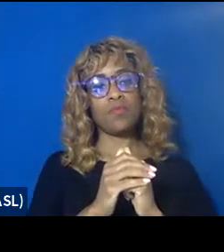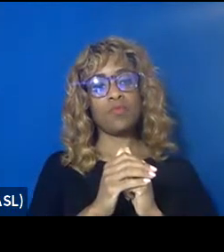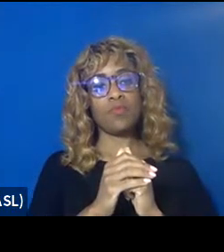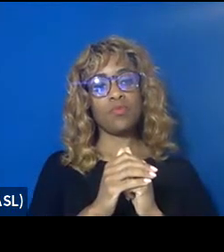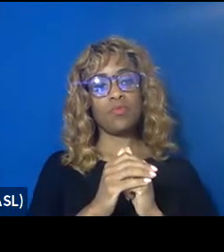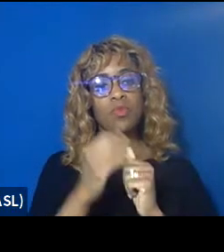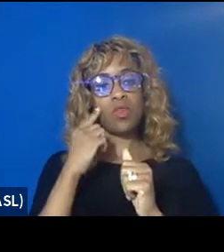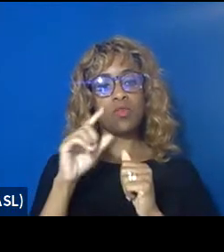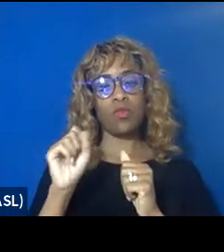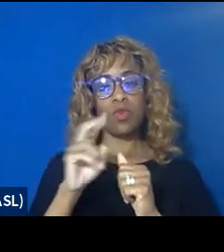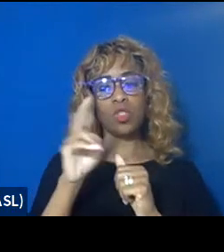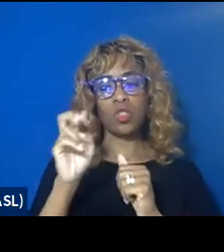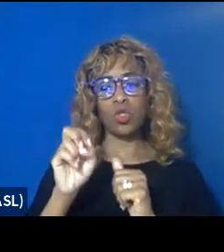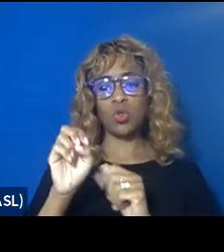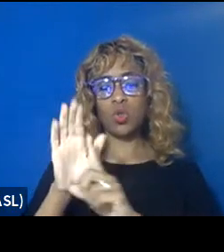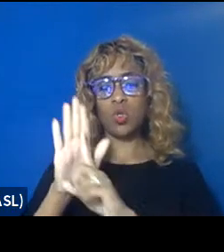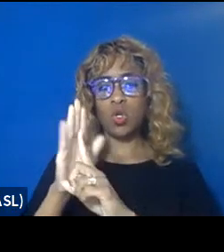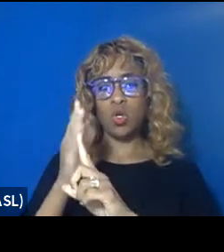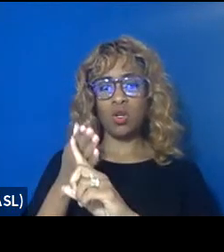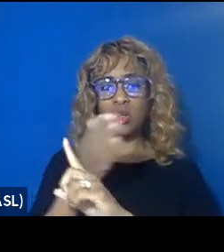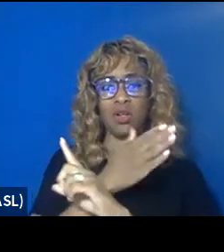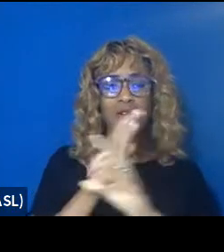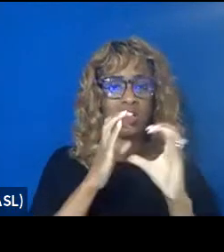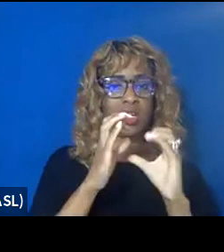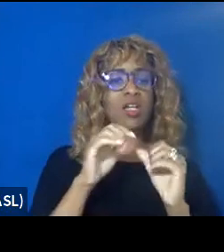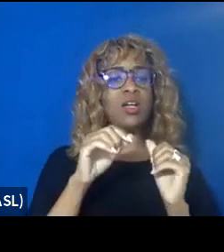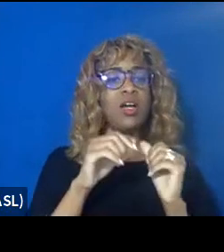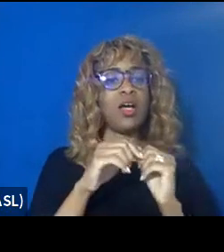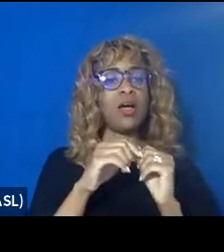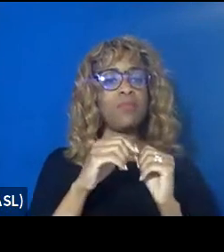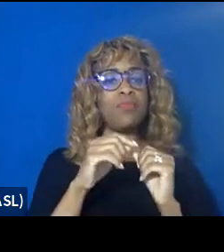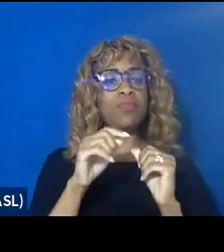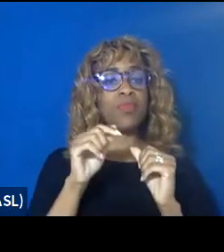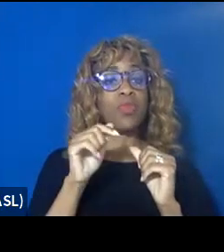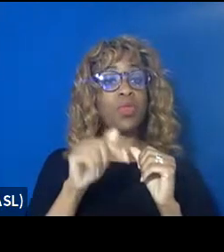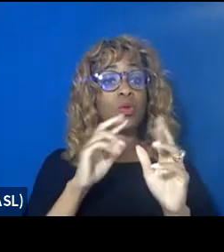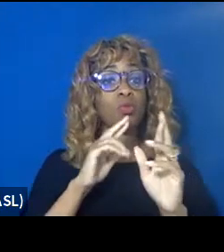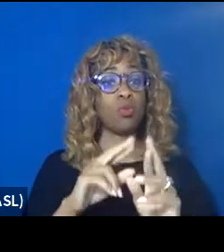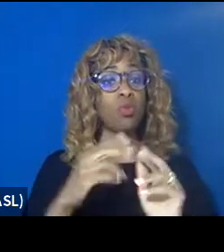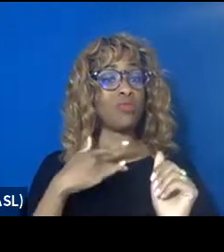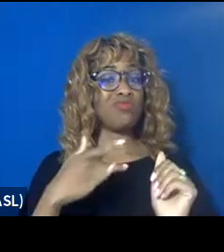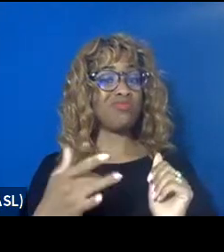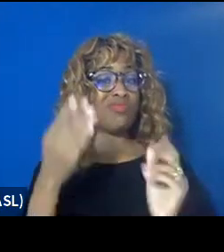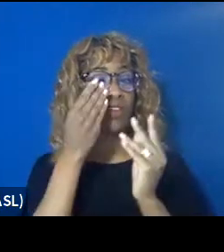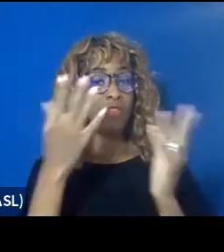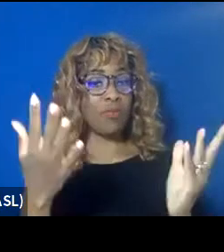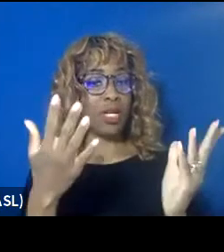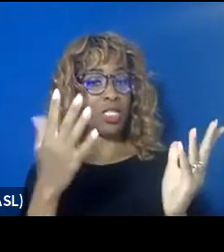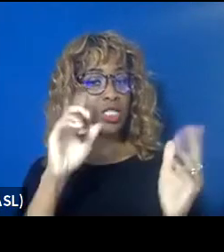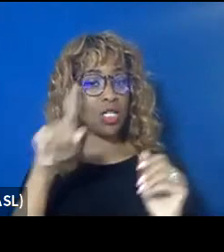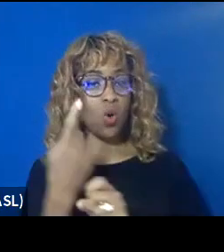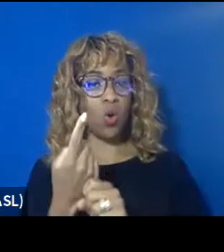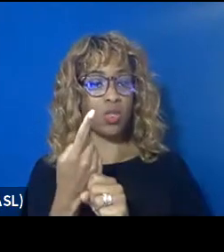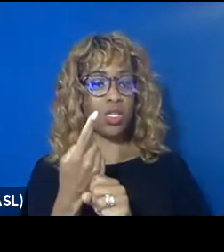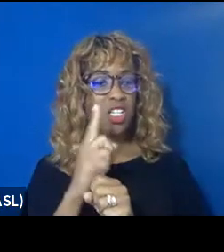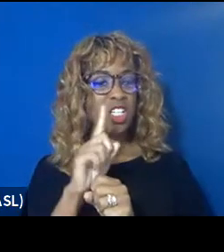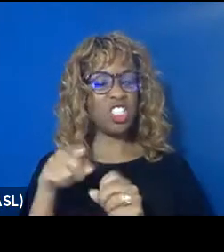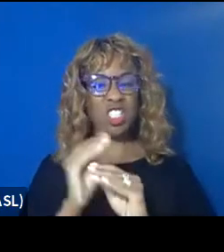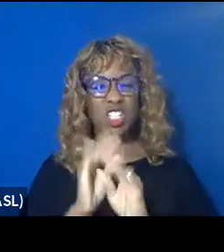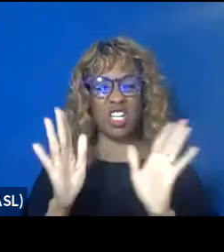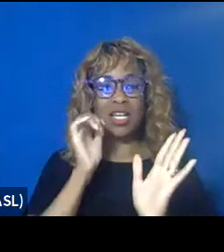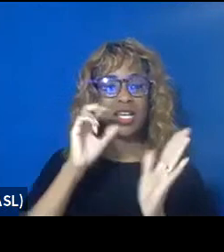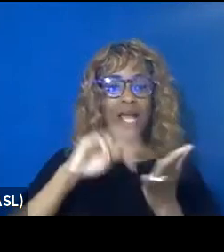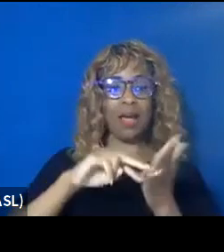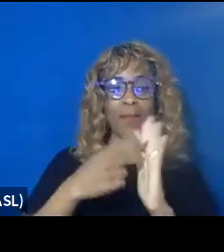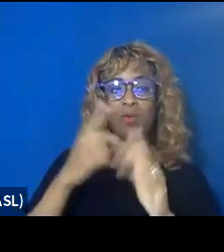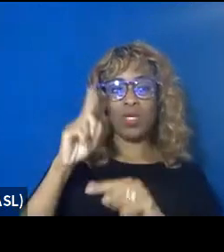Sue's previous communication, she's outlining these reports as information purposes only. Just as clarification does not mean that